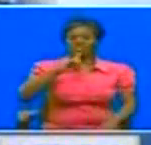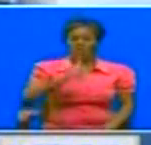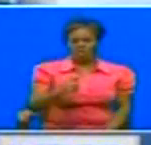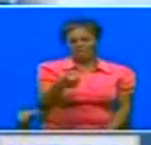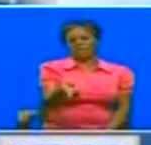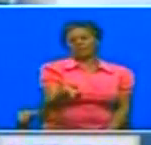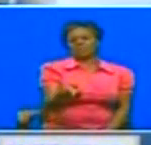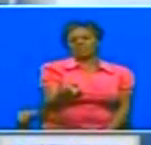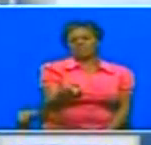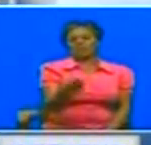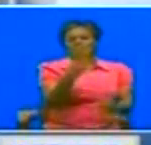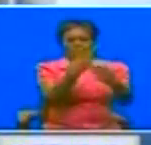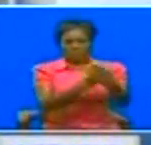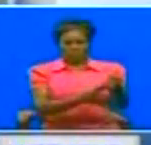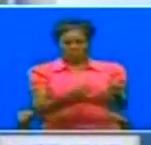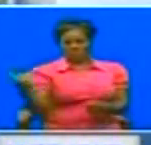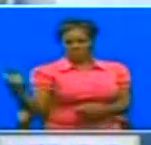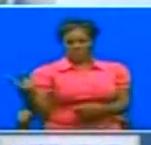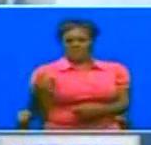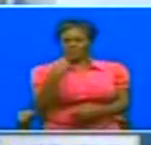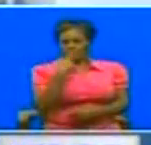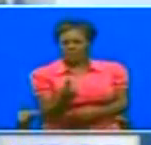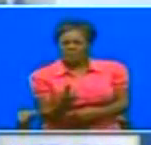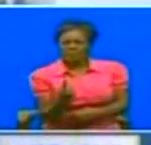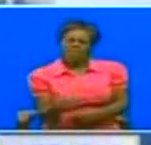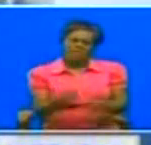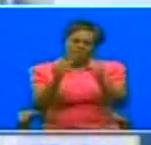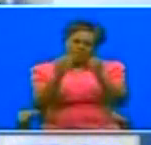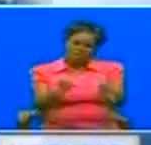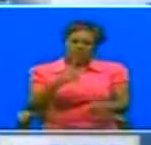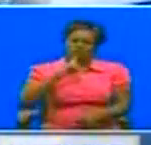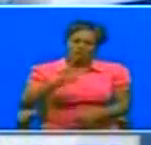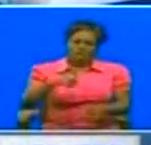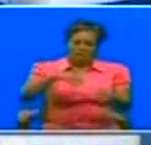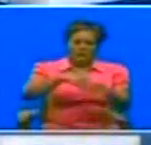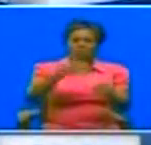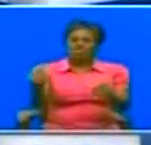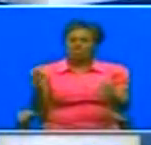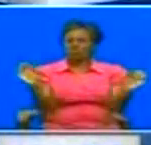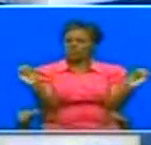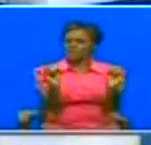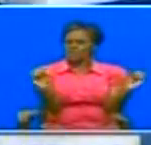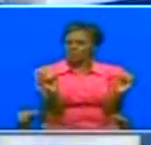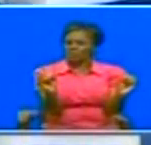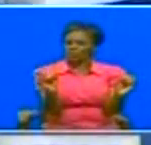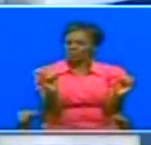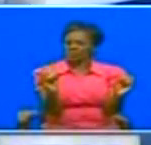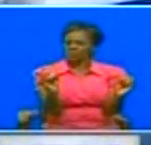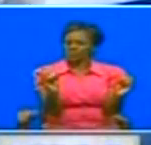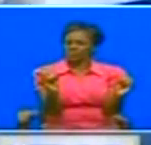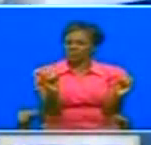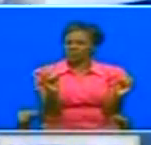directive from both Florence and Sister Mary. If the directive is not rescinded, what next?